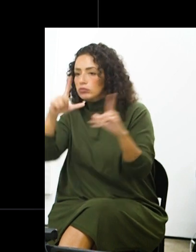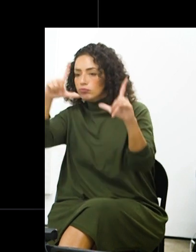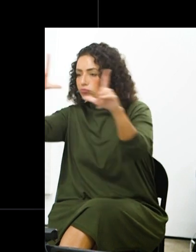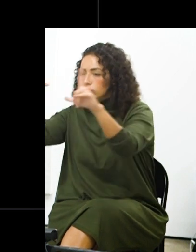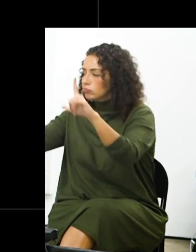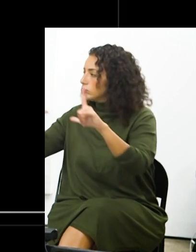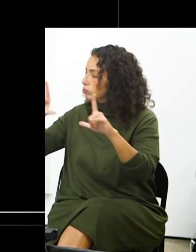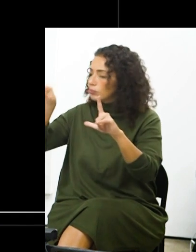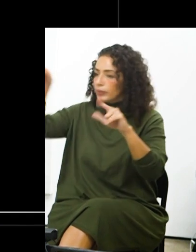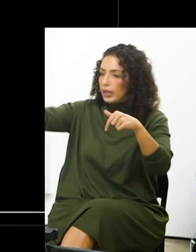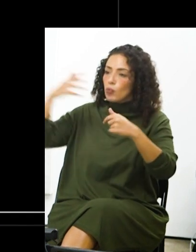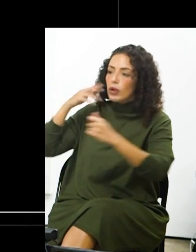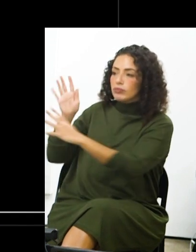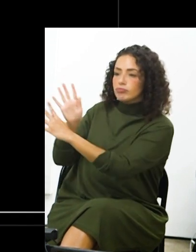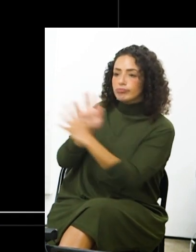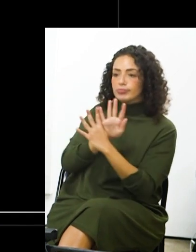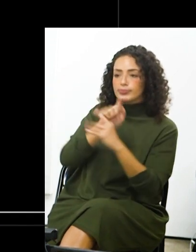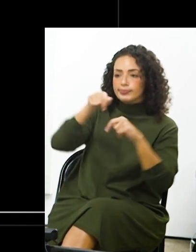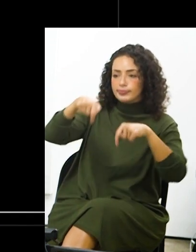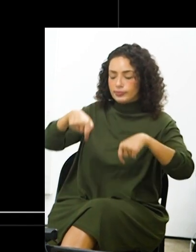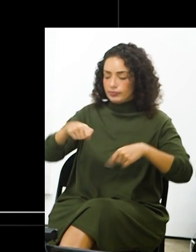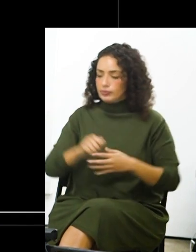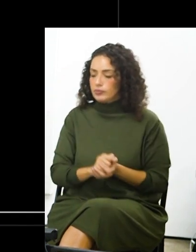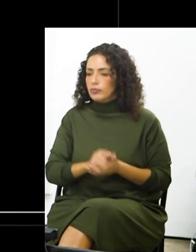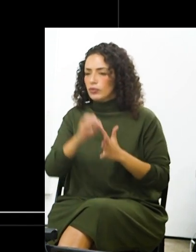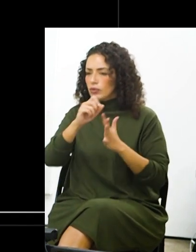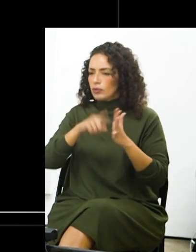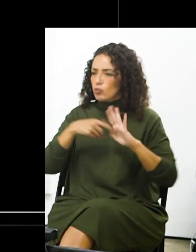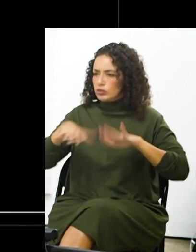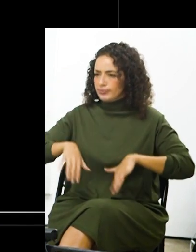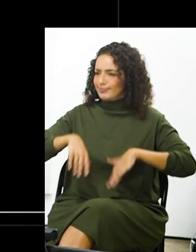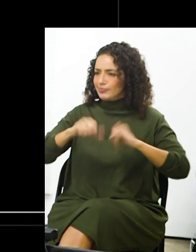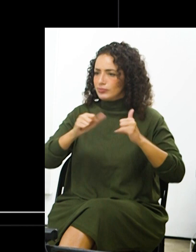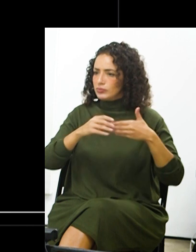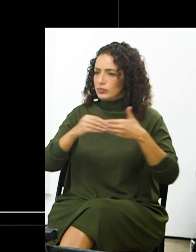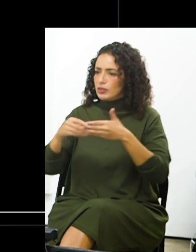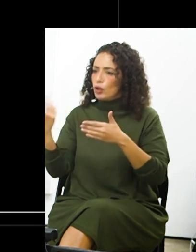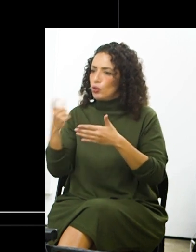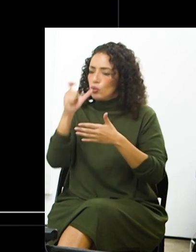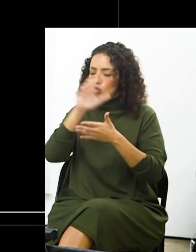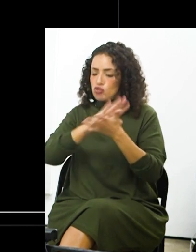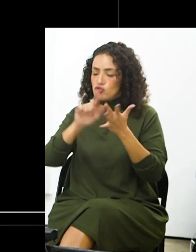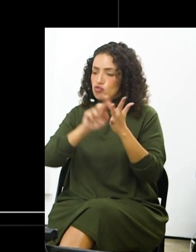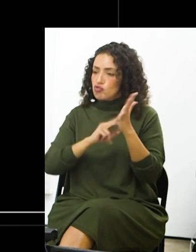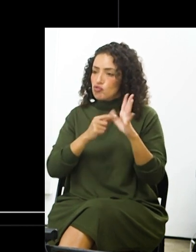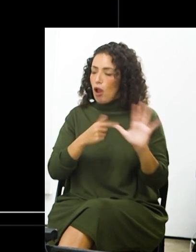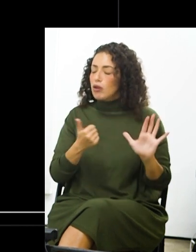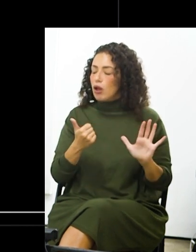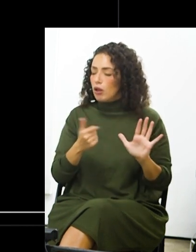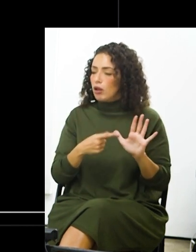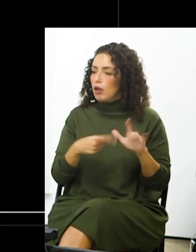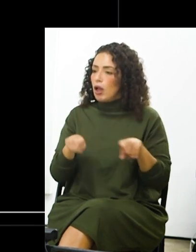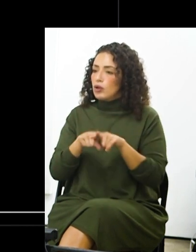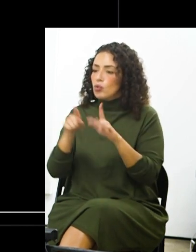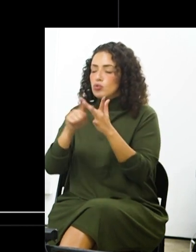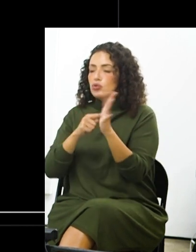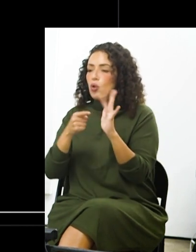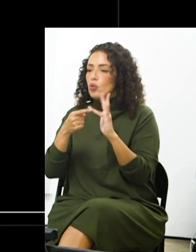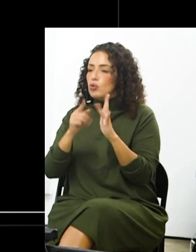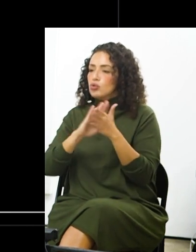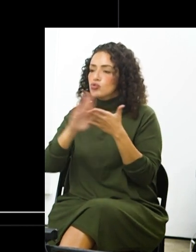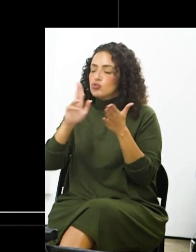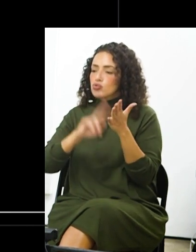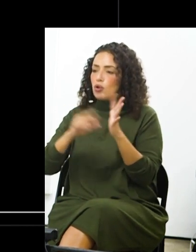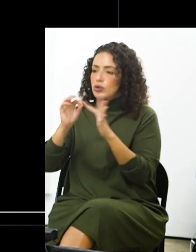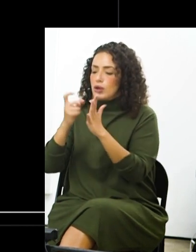Welfare project is a project that was started and led by China Mills and John Pring from the Disability News